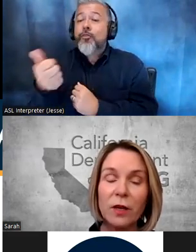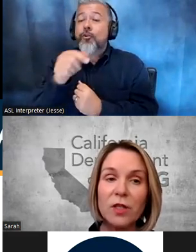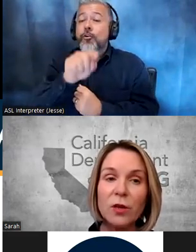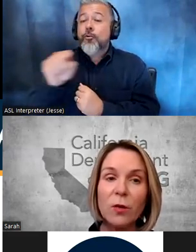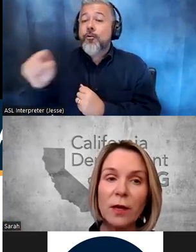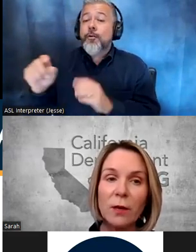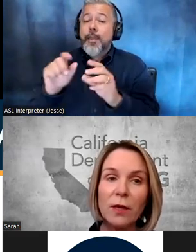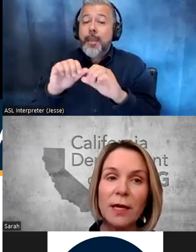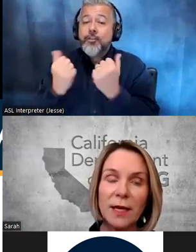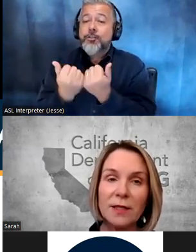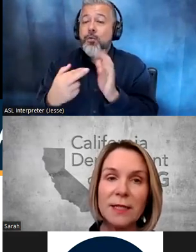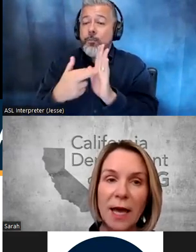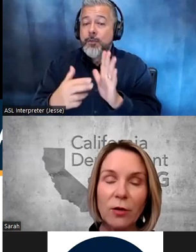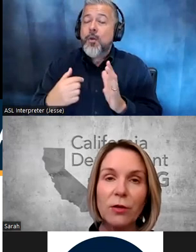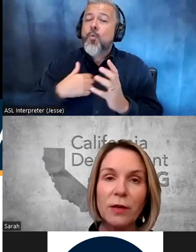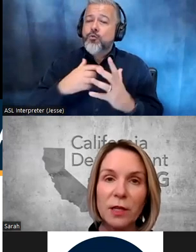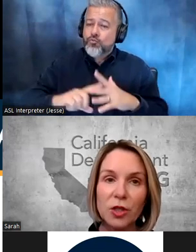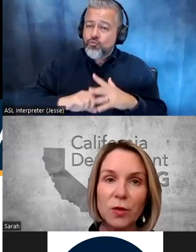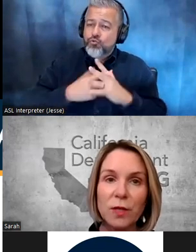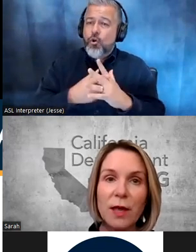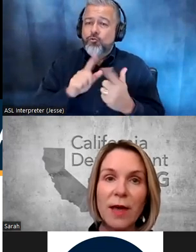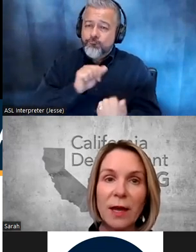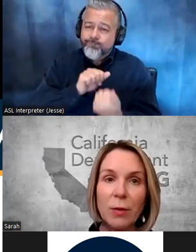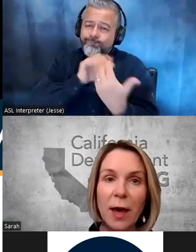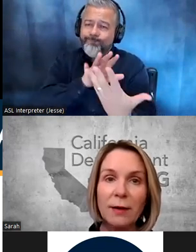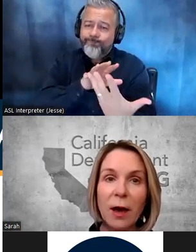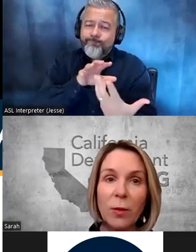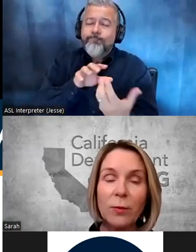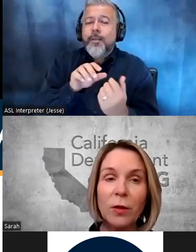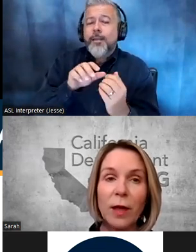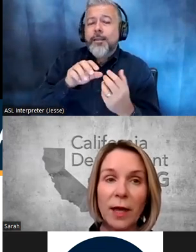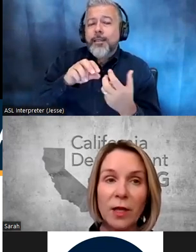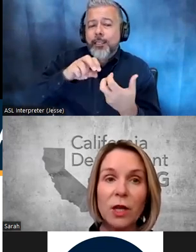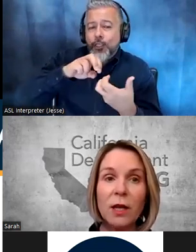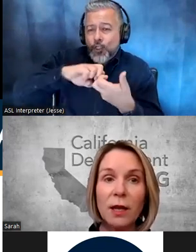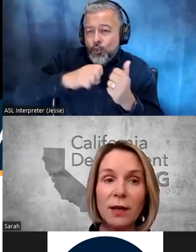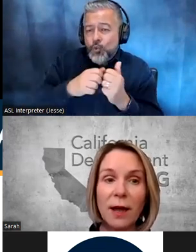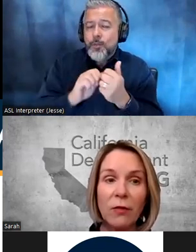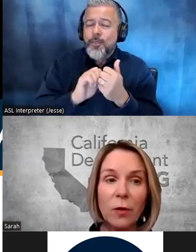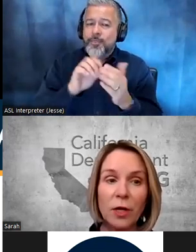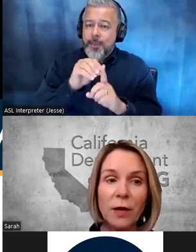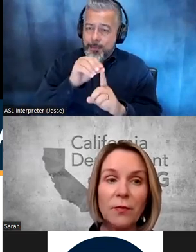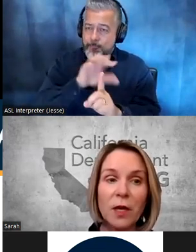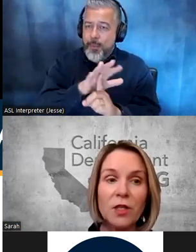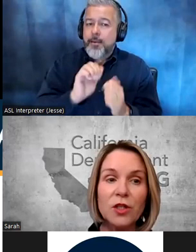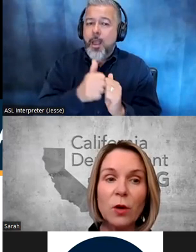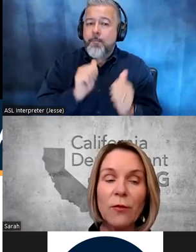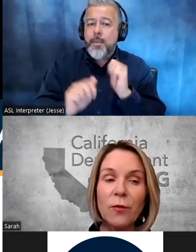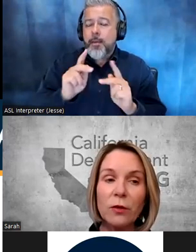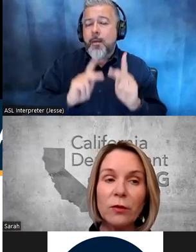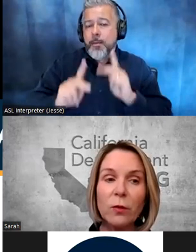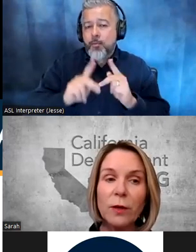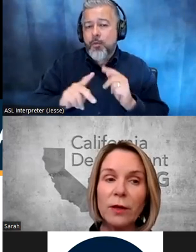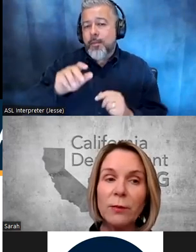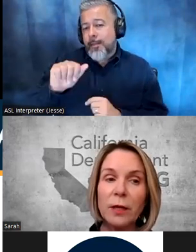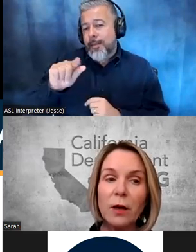representatives so that we can begin to tackle the issues that impact how people age in California. So our